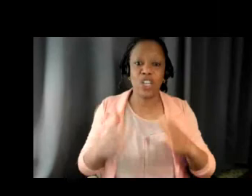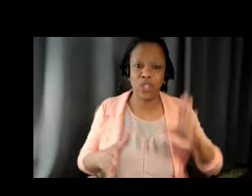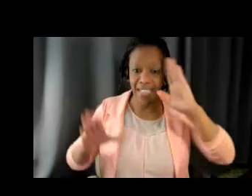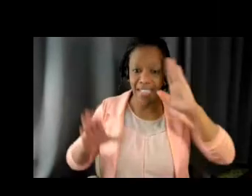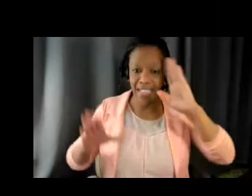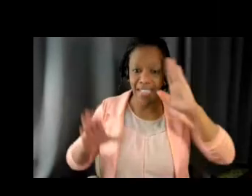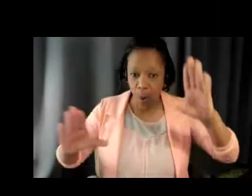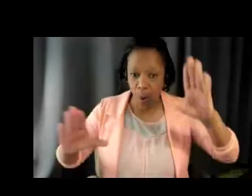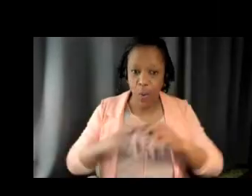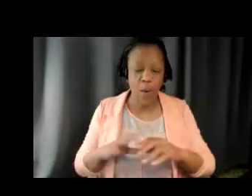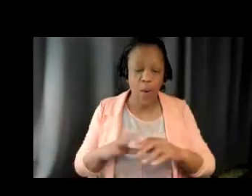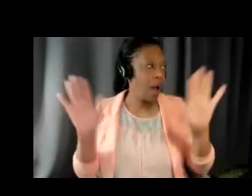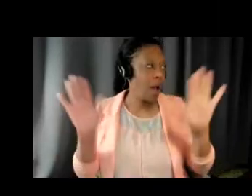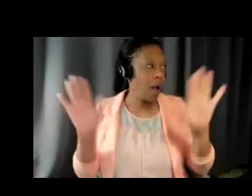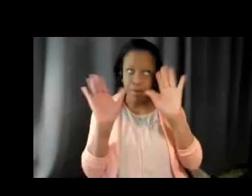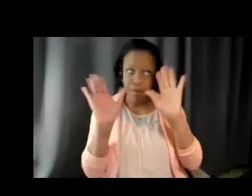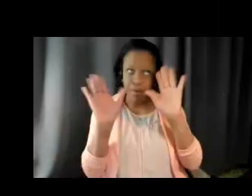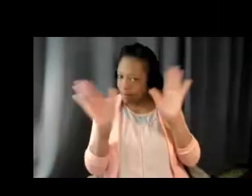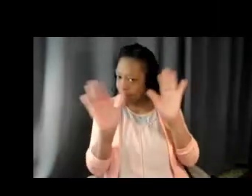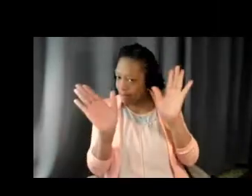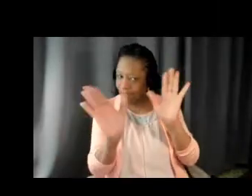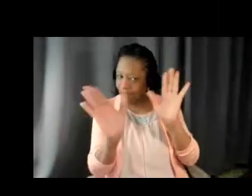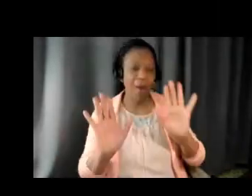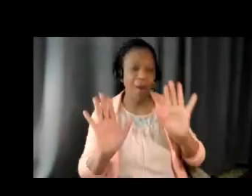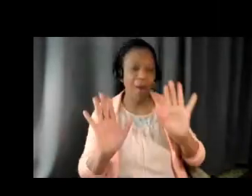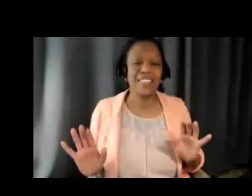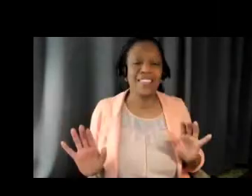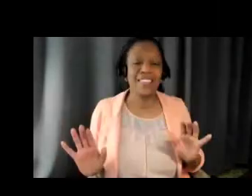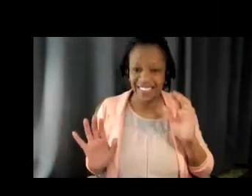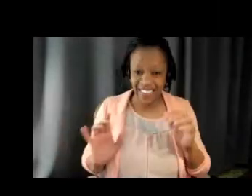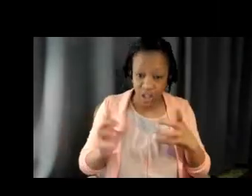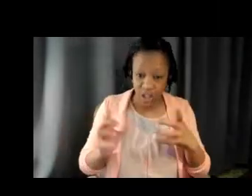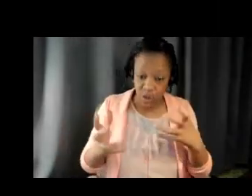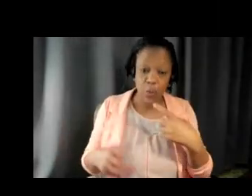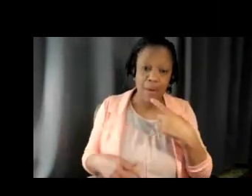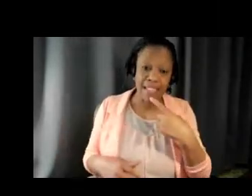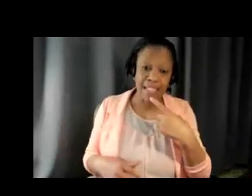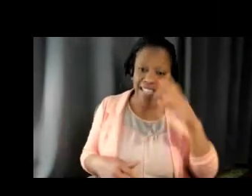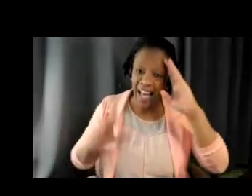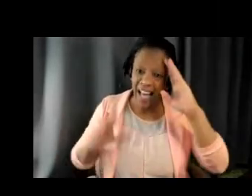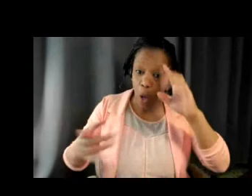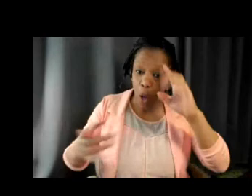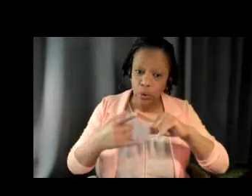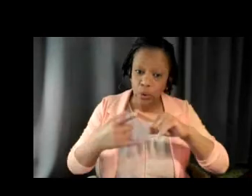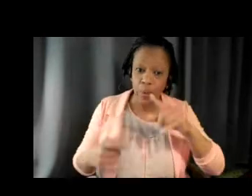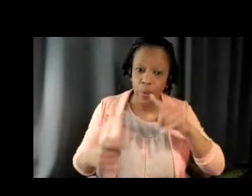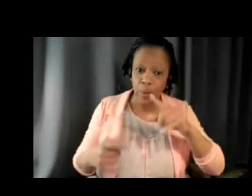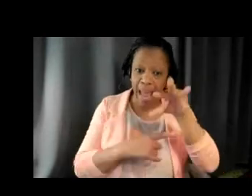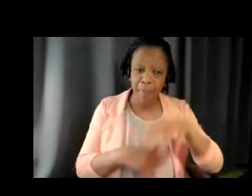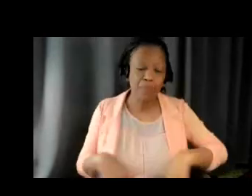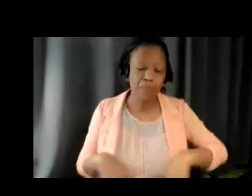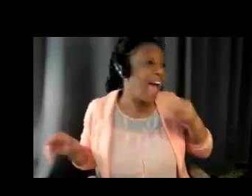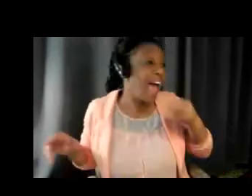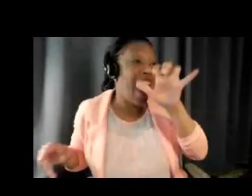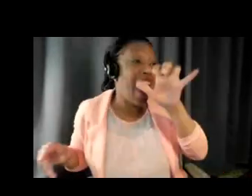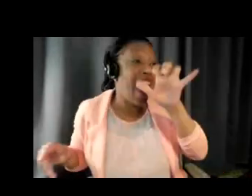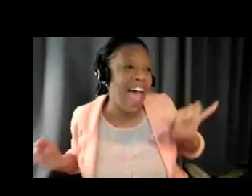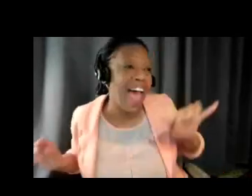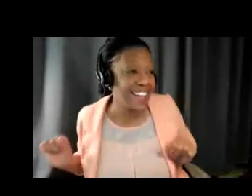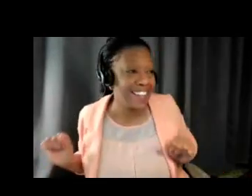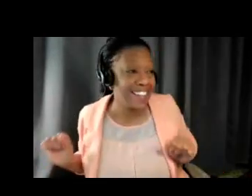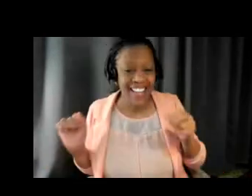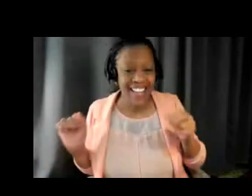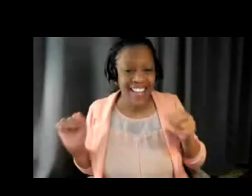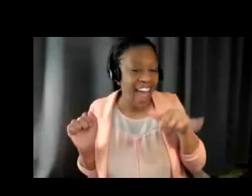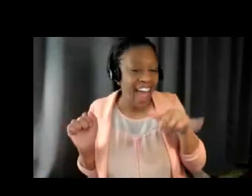Oh, okay. Oh, no. Yeah. So you want to say hi to the camera, Mrs. Stella? Hey! We're live over here.